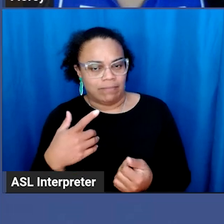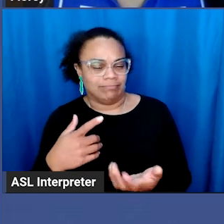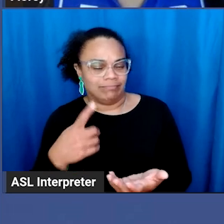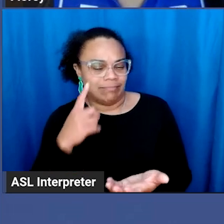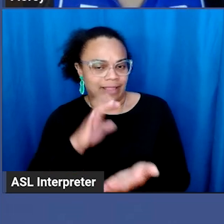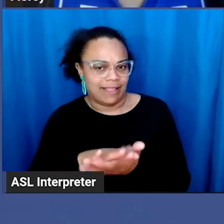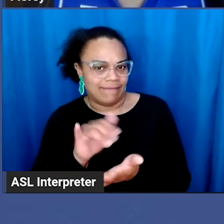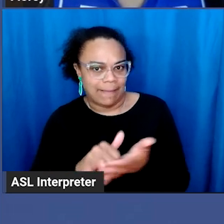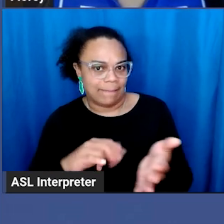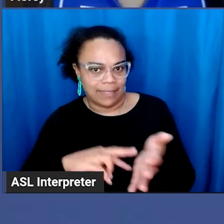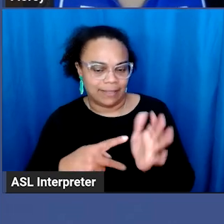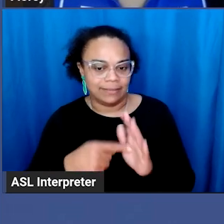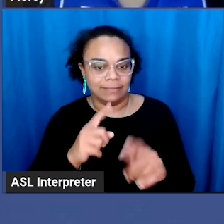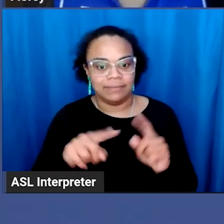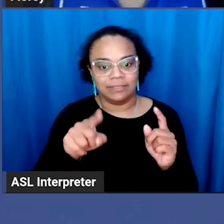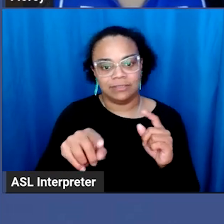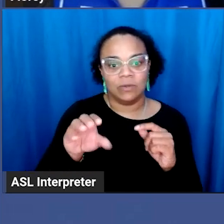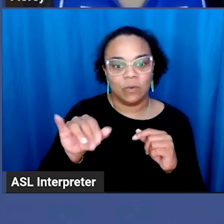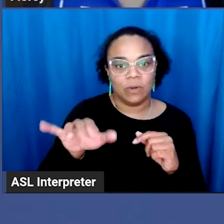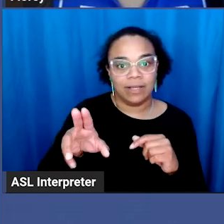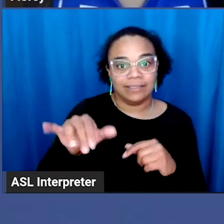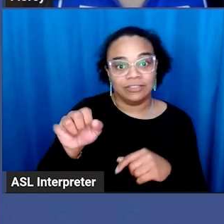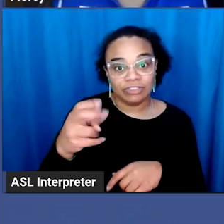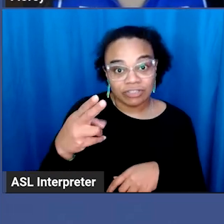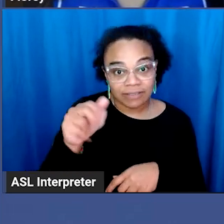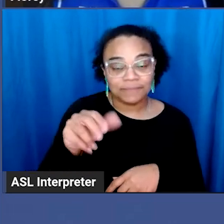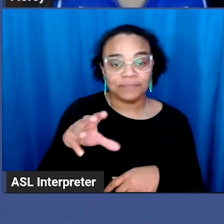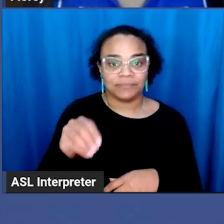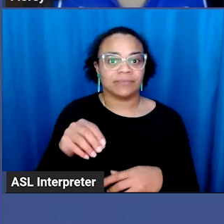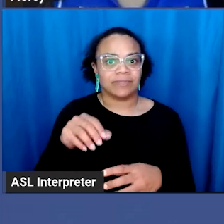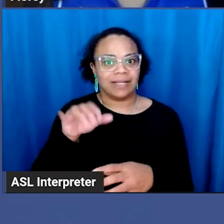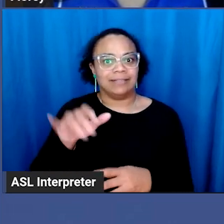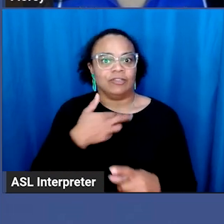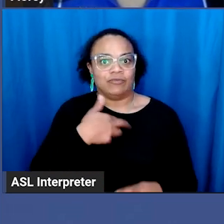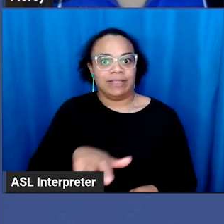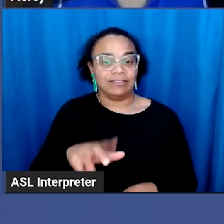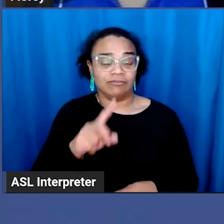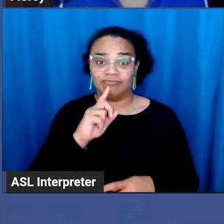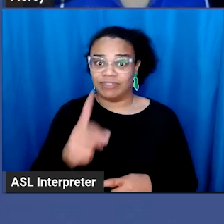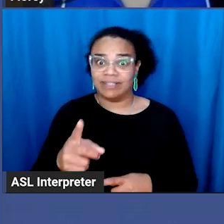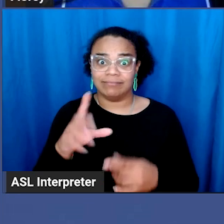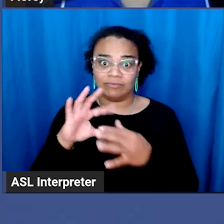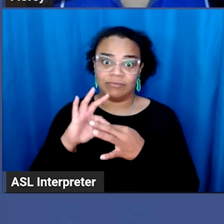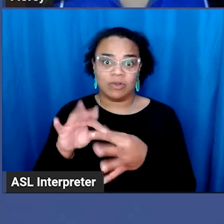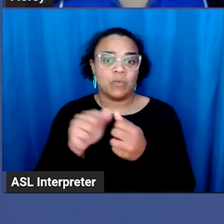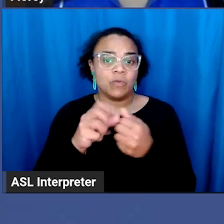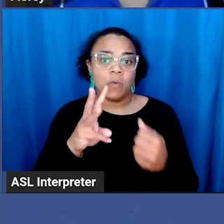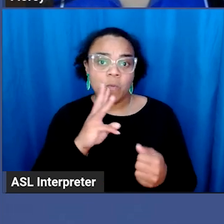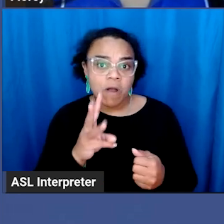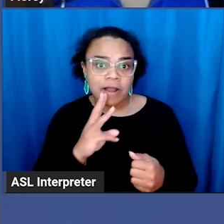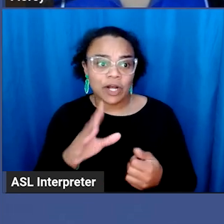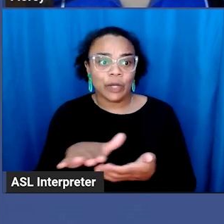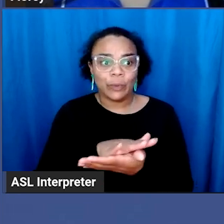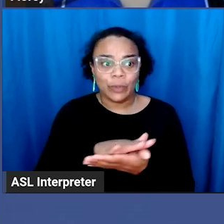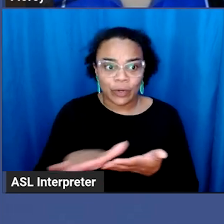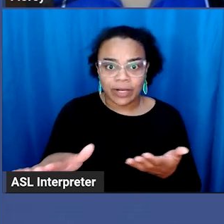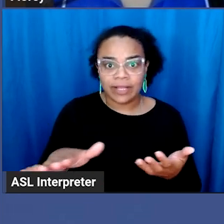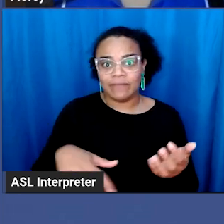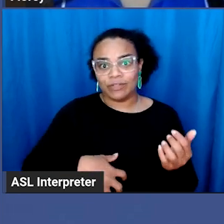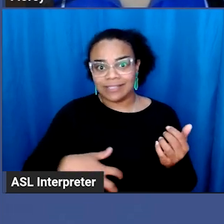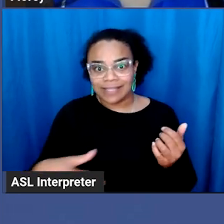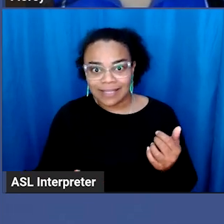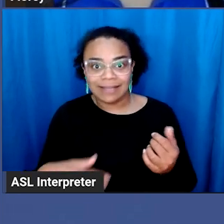an Orisha in the Yoruba religion, who is really much associated with water, purity, fertility,